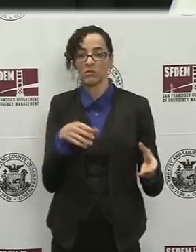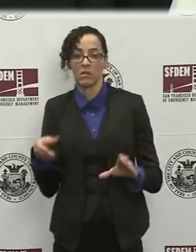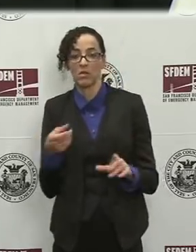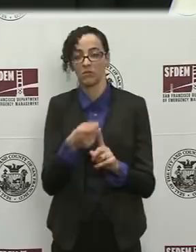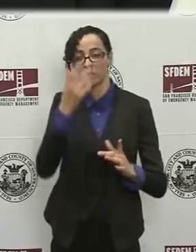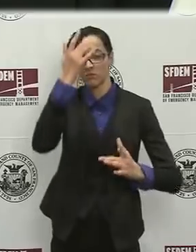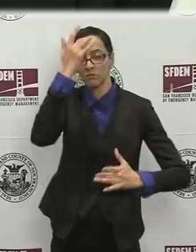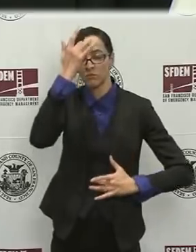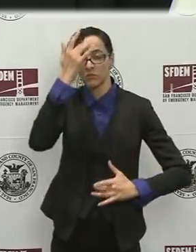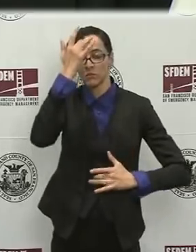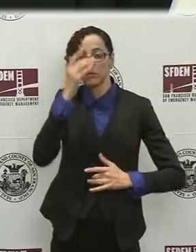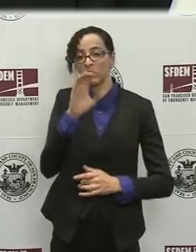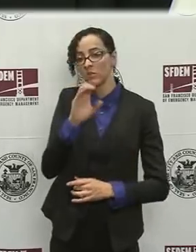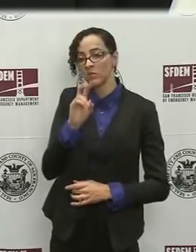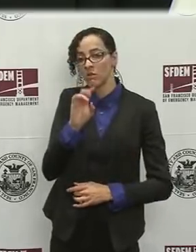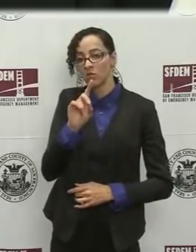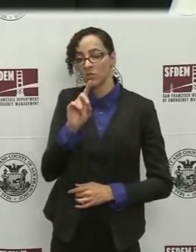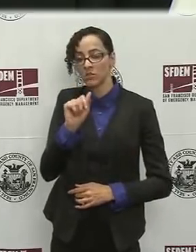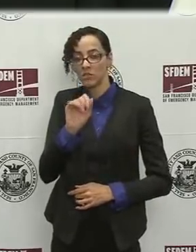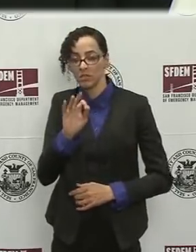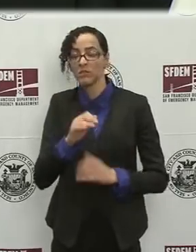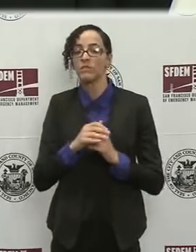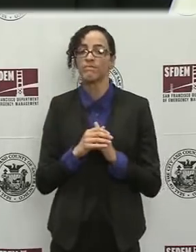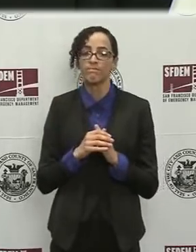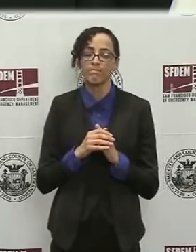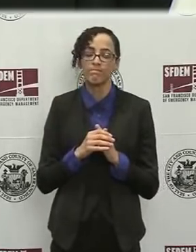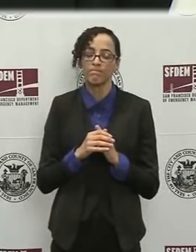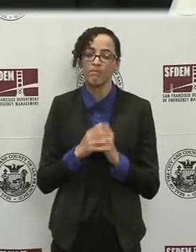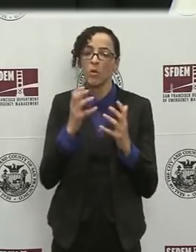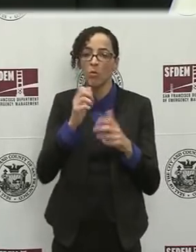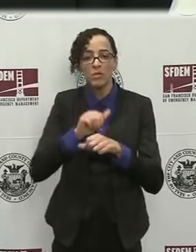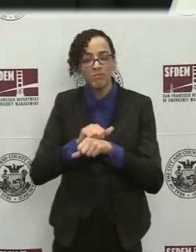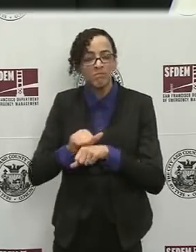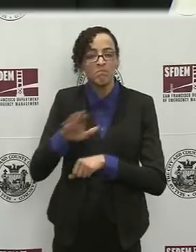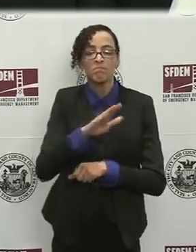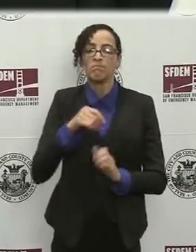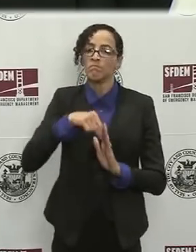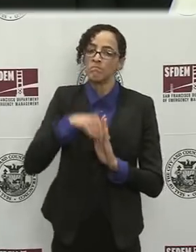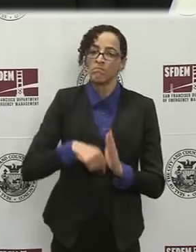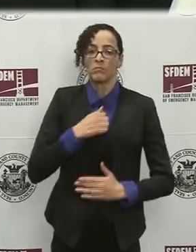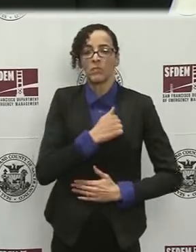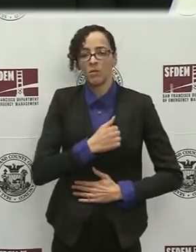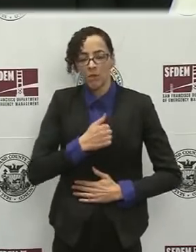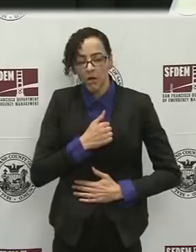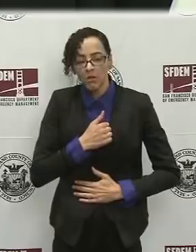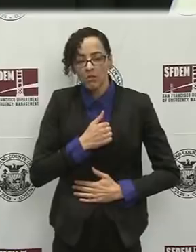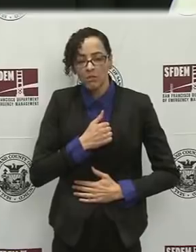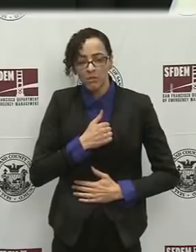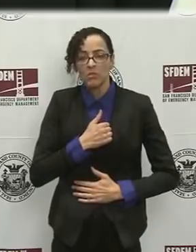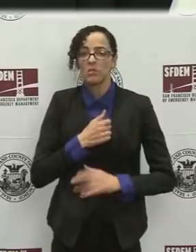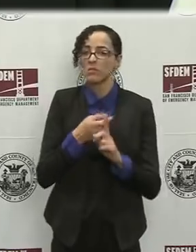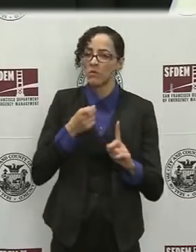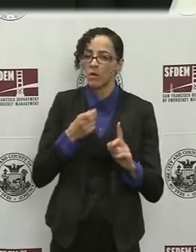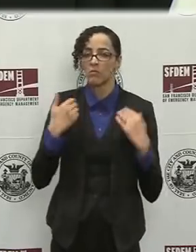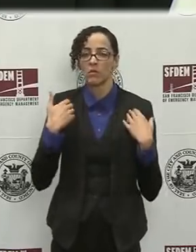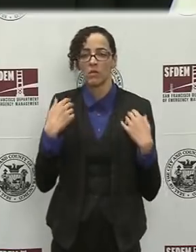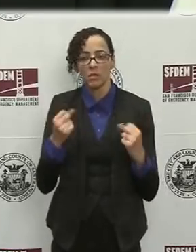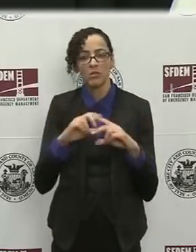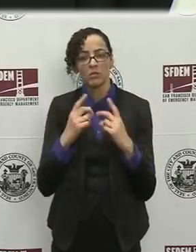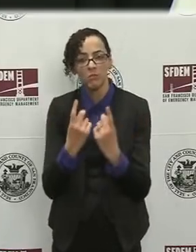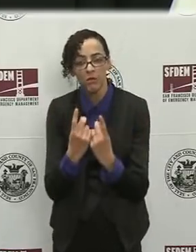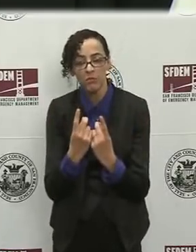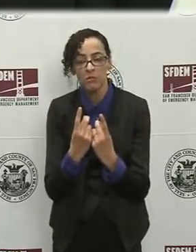send condolences on behalf of the entire health department to their families, loved ones, and